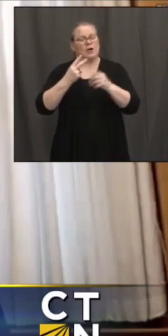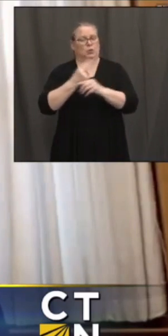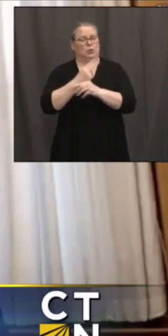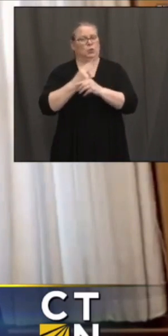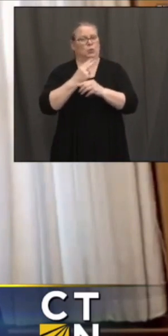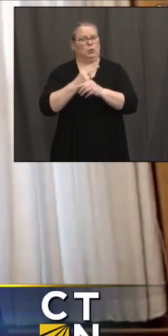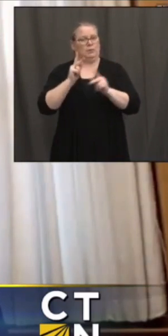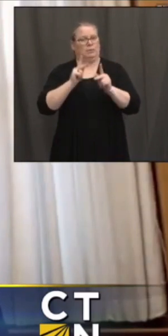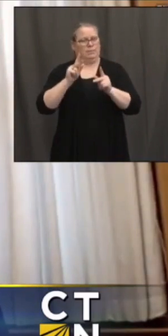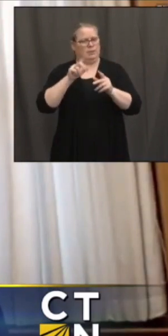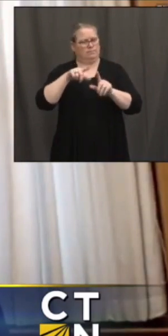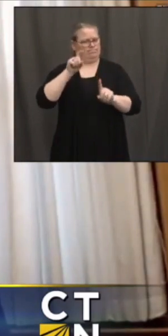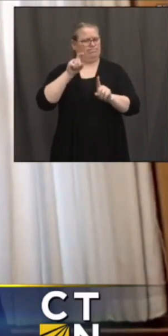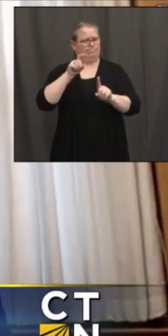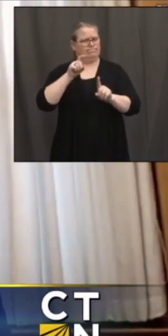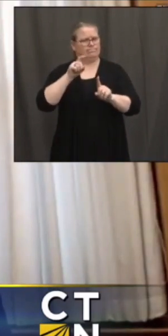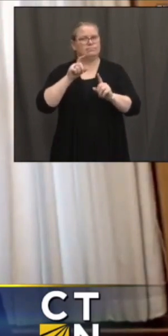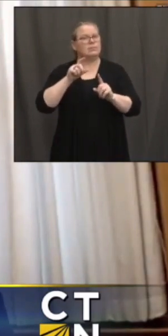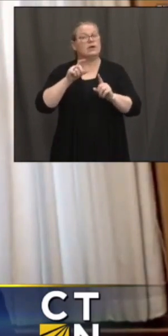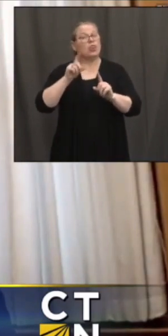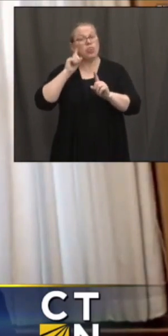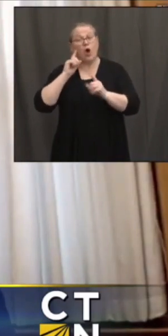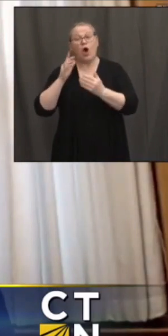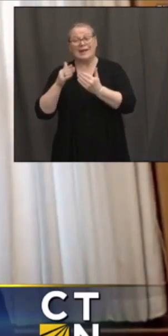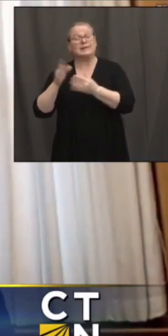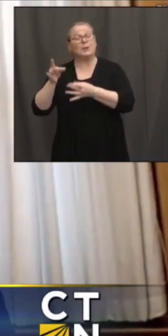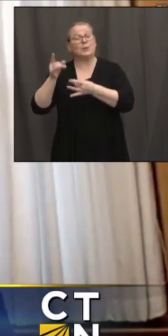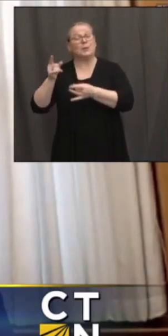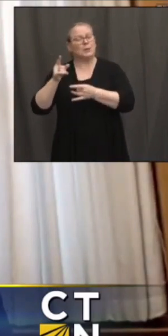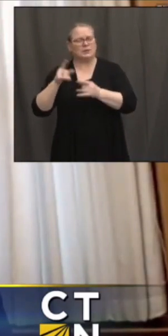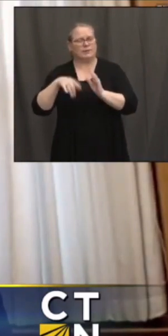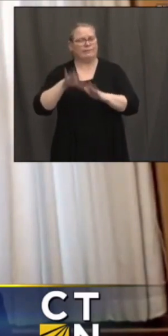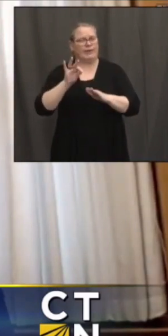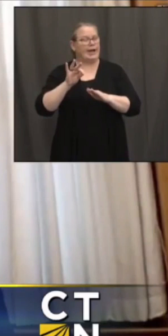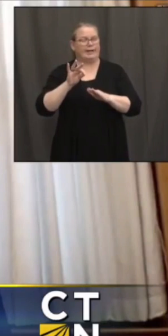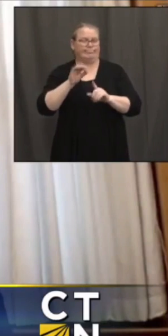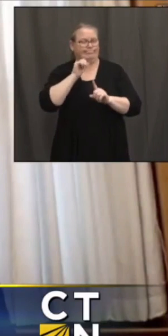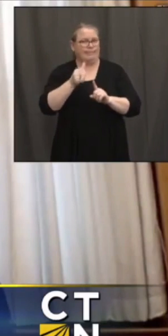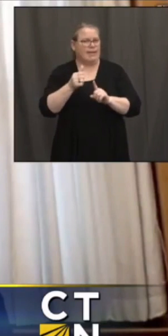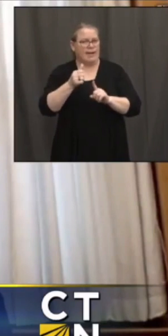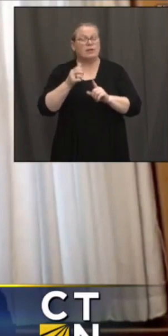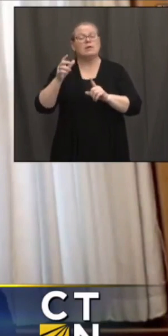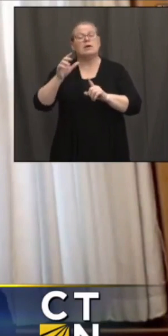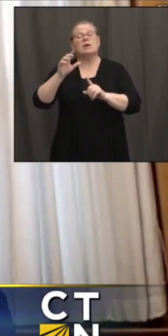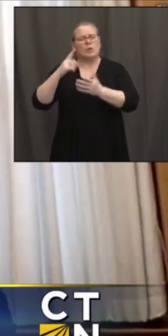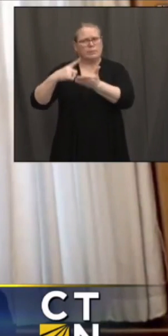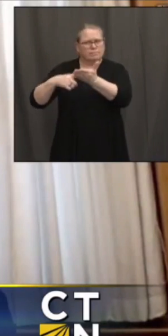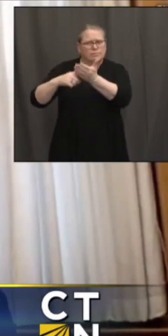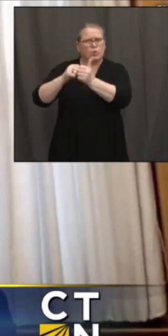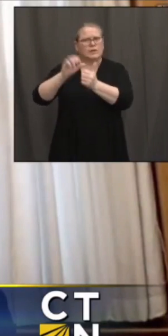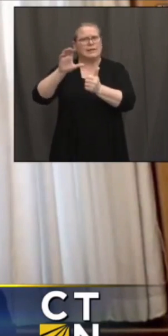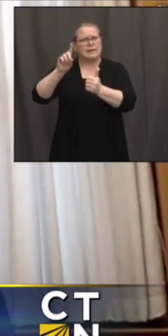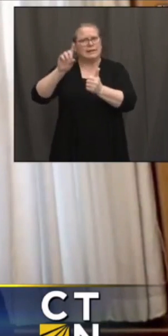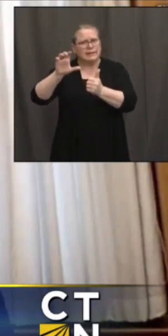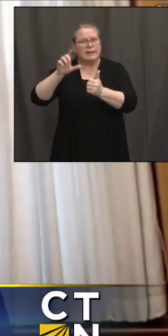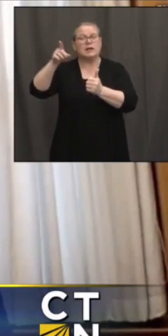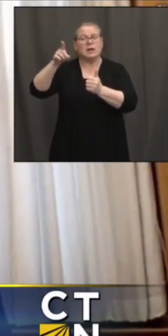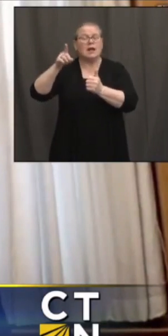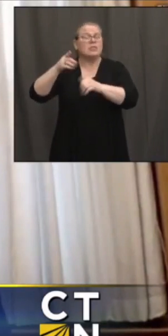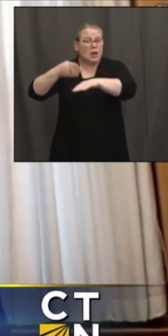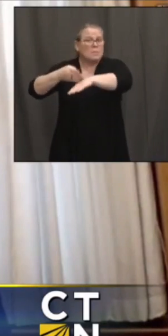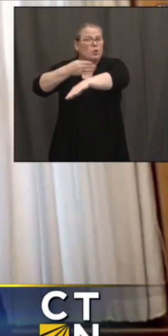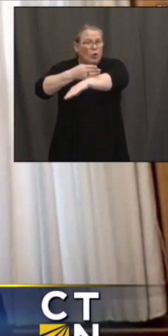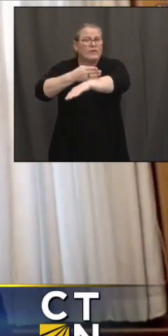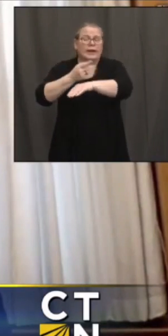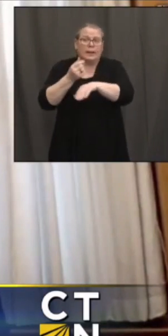saw the system, a month ago, that we've been working with CDC, and they have been making improvements. It's actually been getting better. We have a roadmap list of suggestions. We'd like